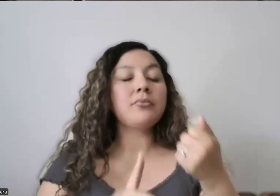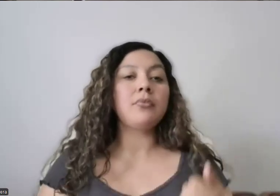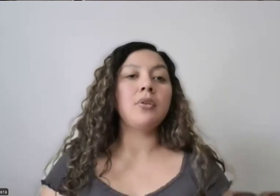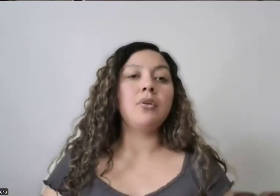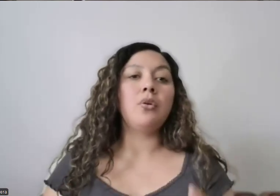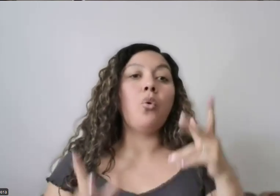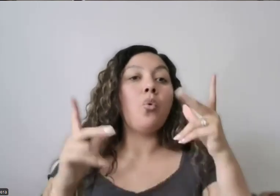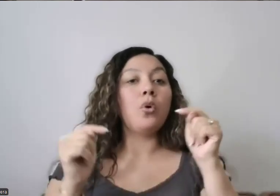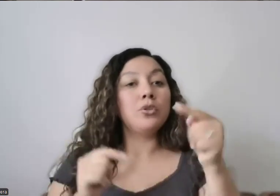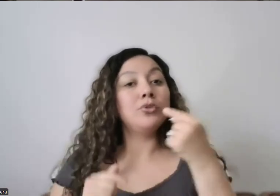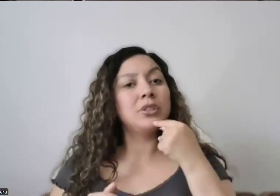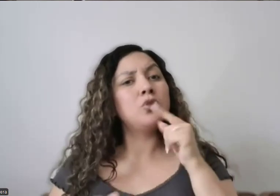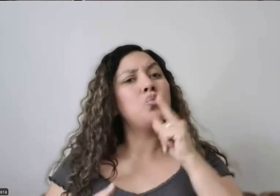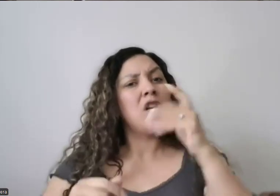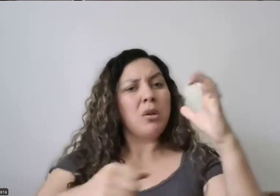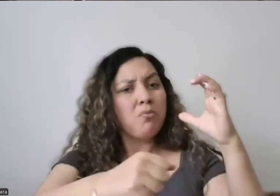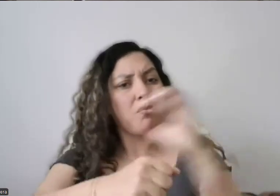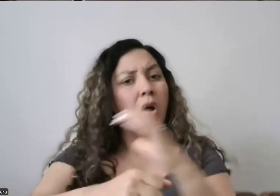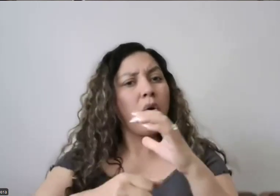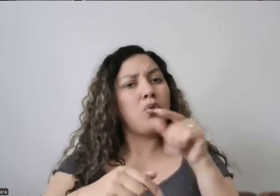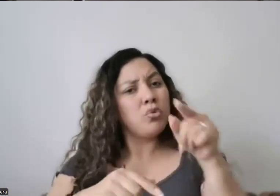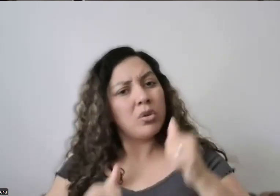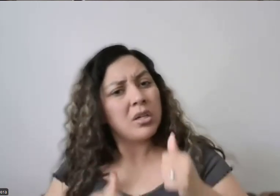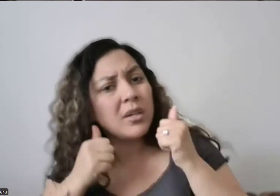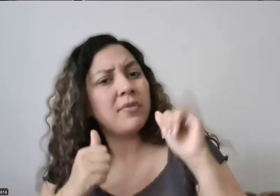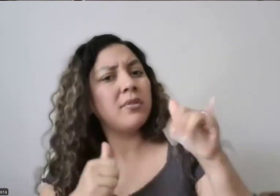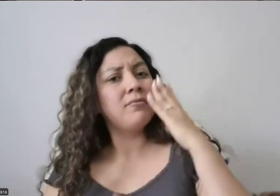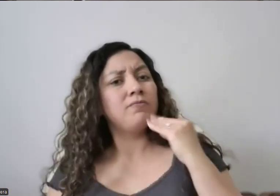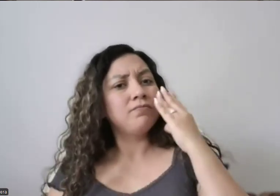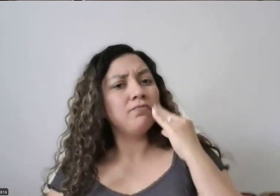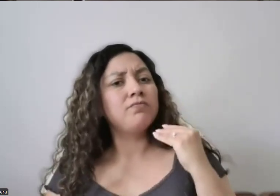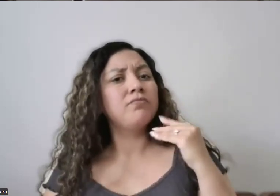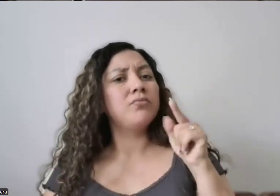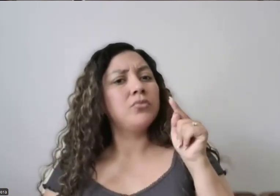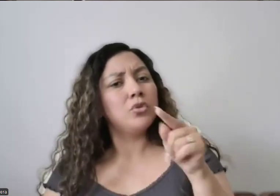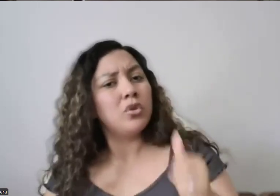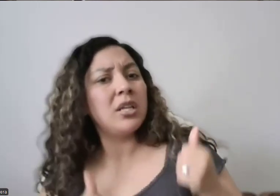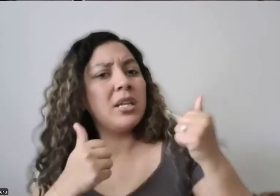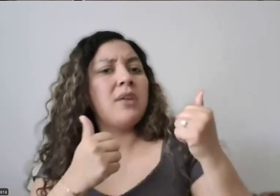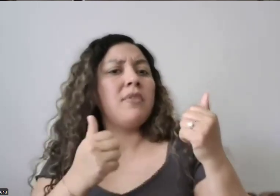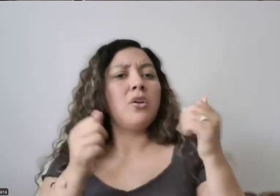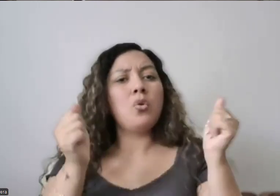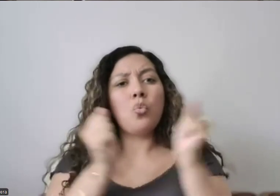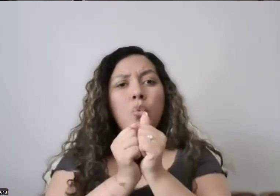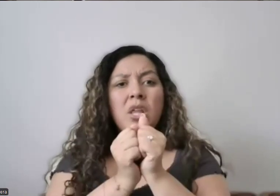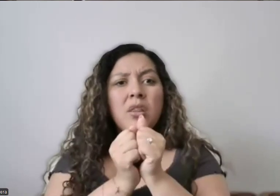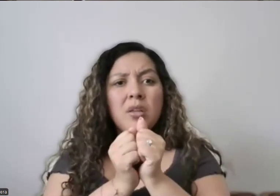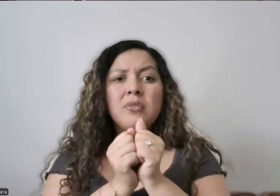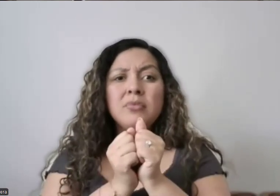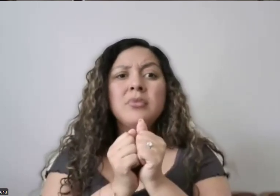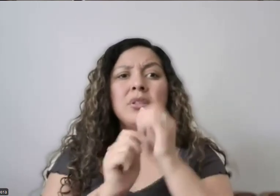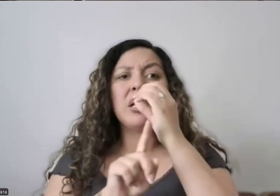What you said is very powerful. You're living it. You're living it with some degree of depression.